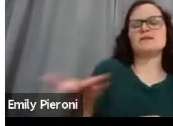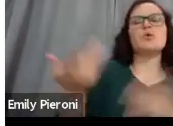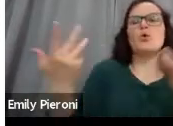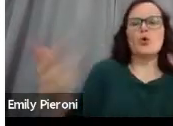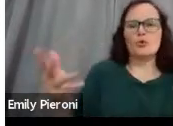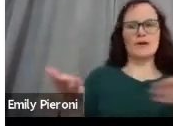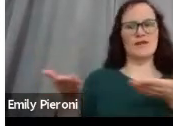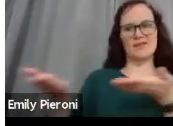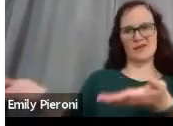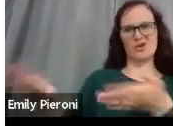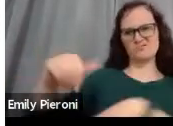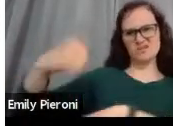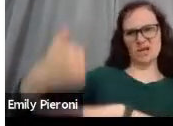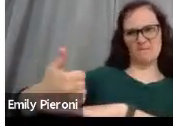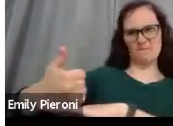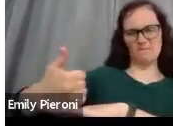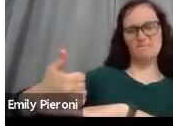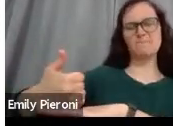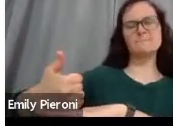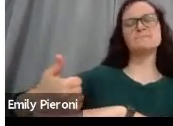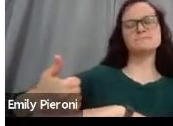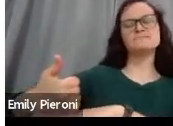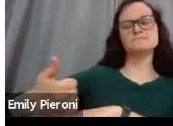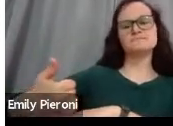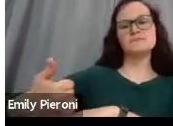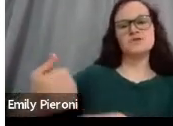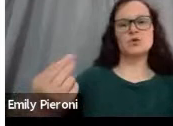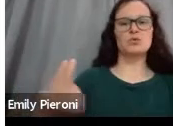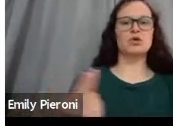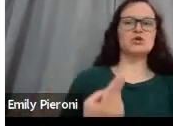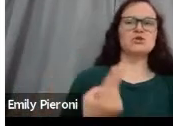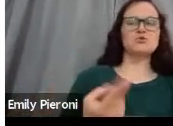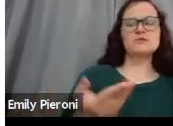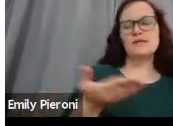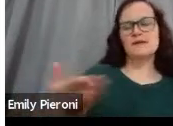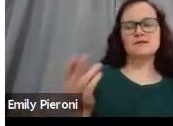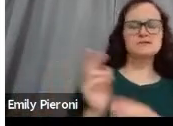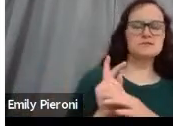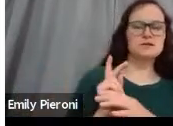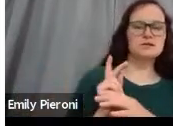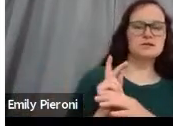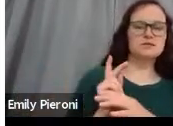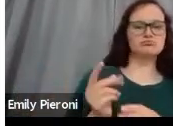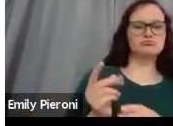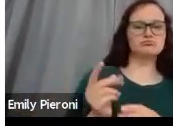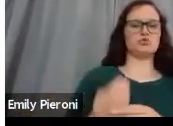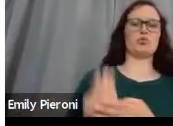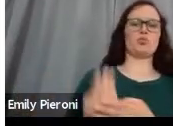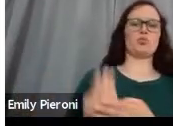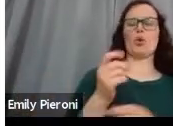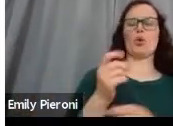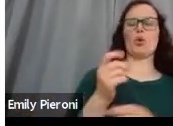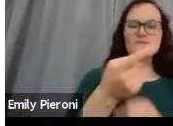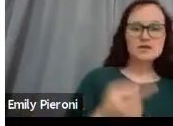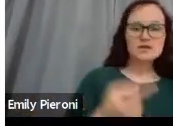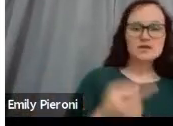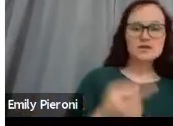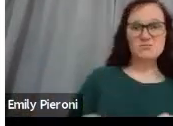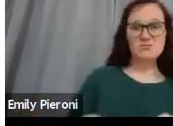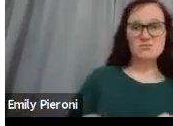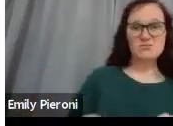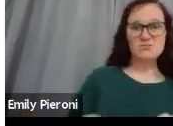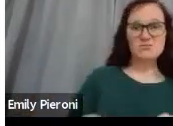of perennials and common agricultural crops. And it can be in clusters, like in a